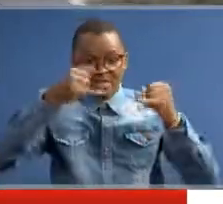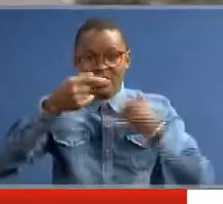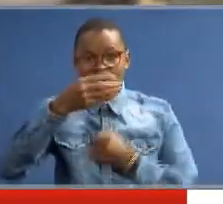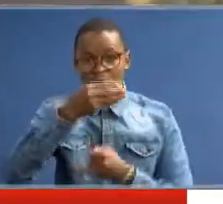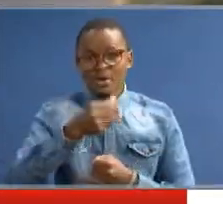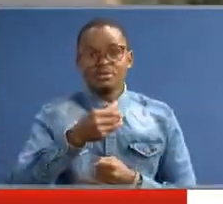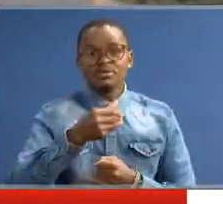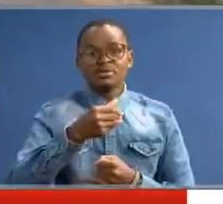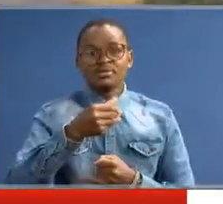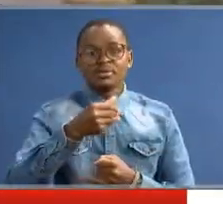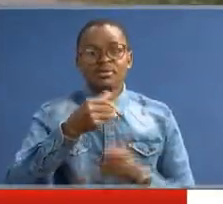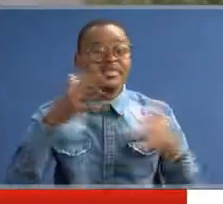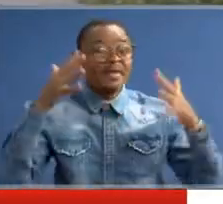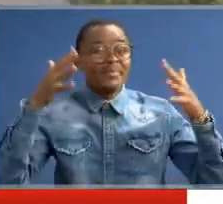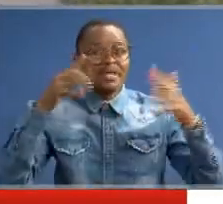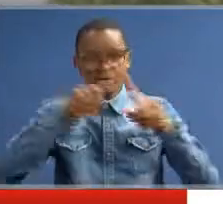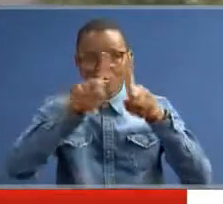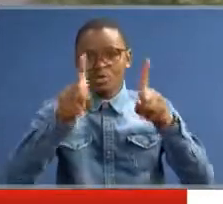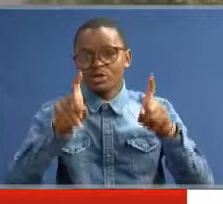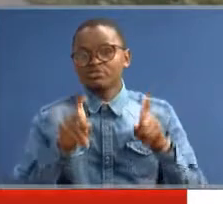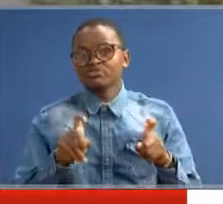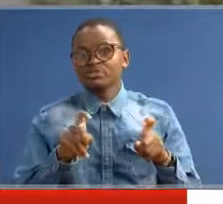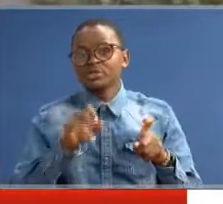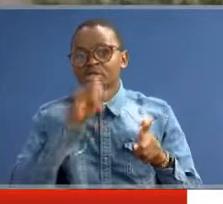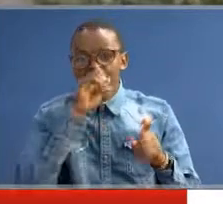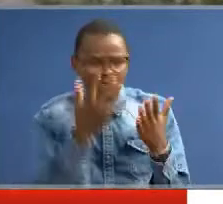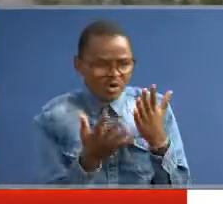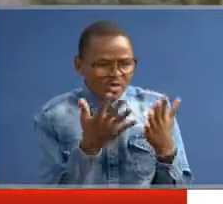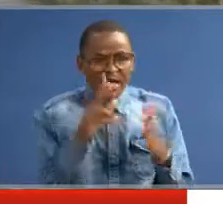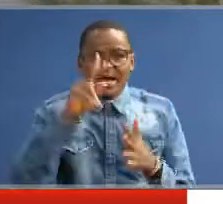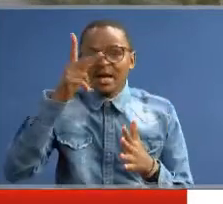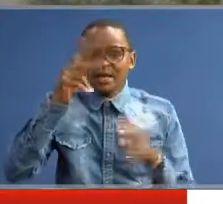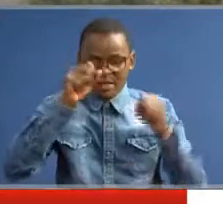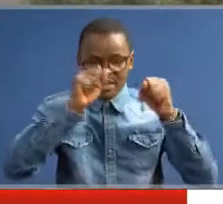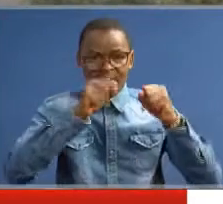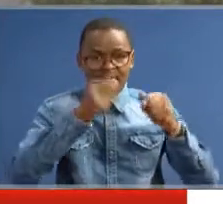generation notes. The big question, however, is whether Kenyans are